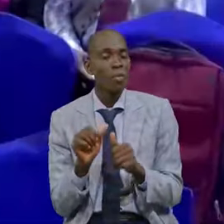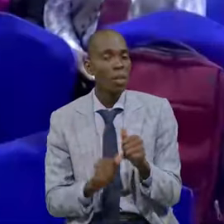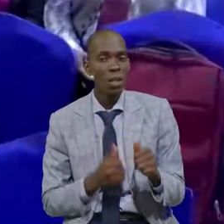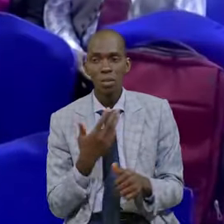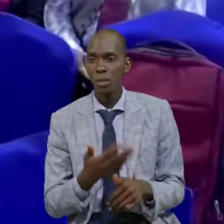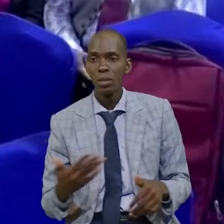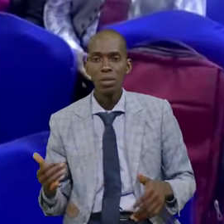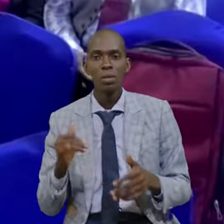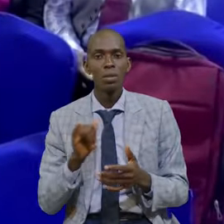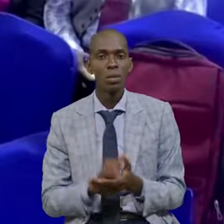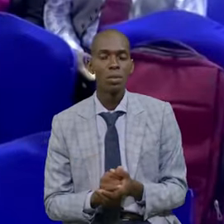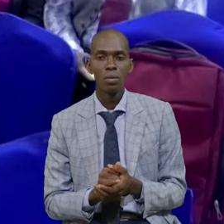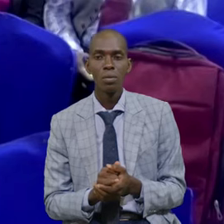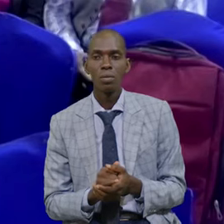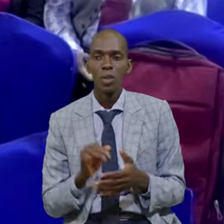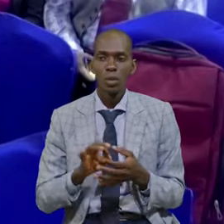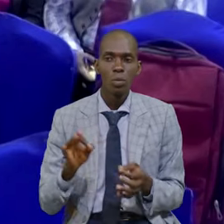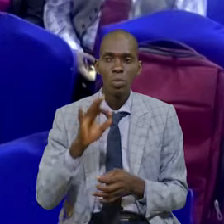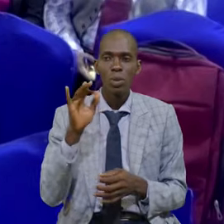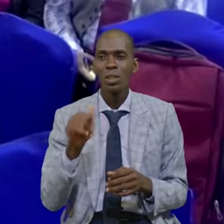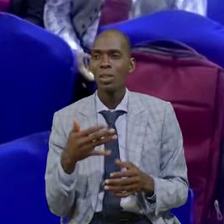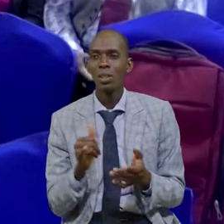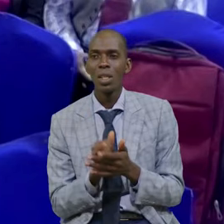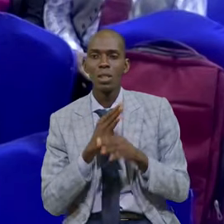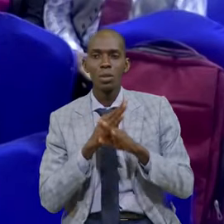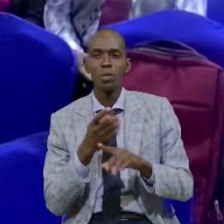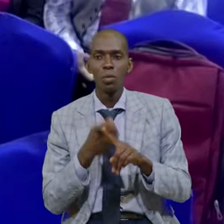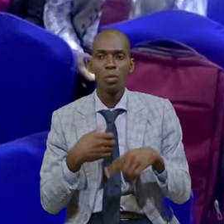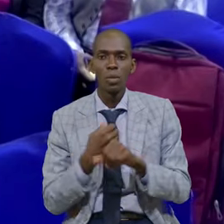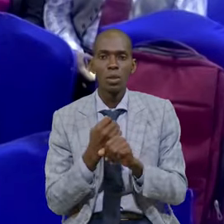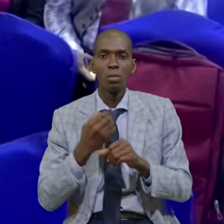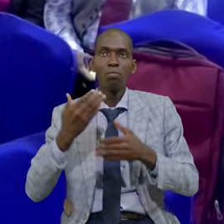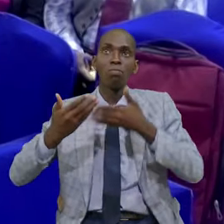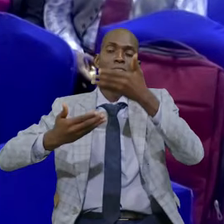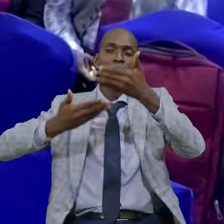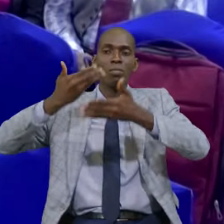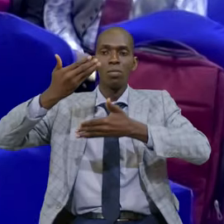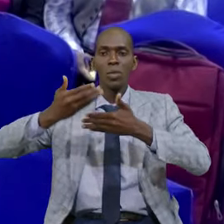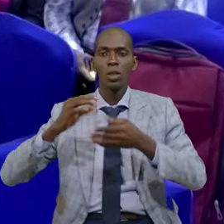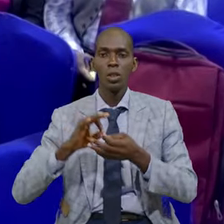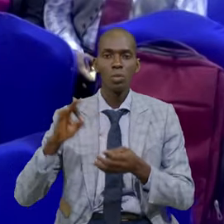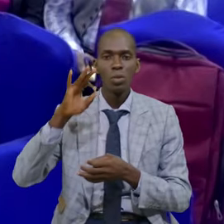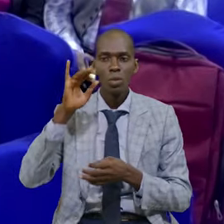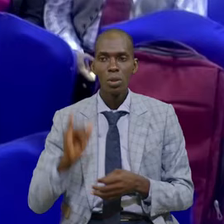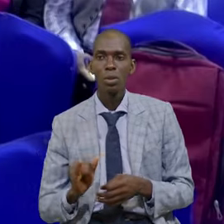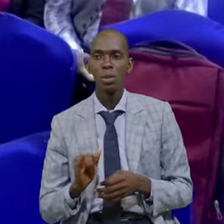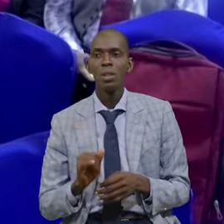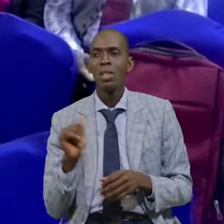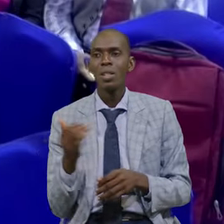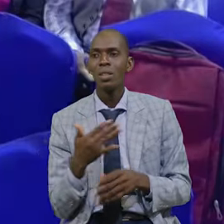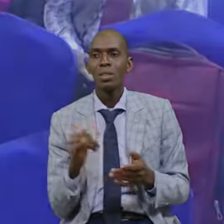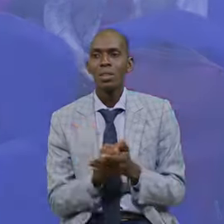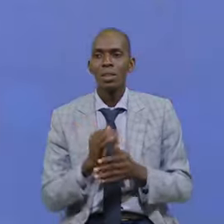you from making progress spiritually, hindered you from making progress professionally, hindered you from